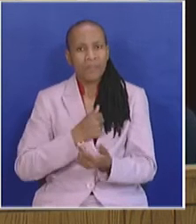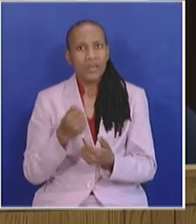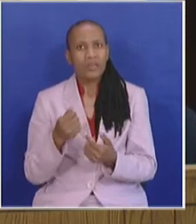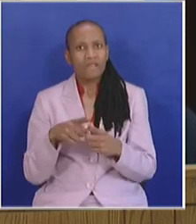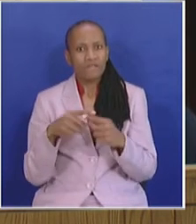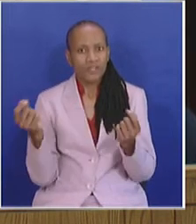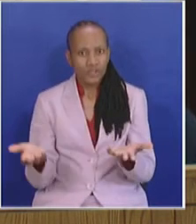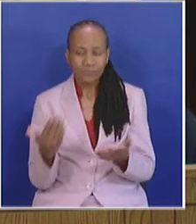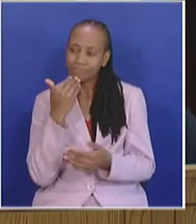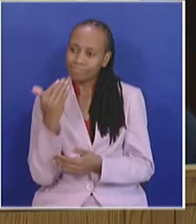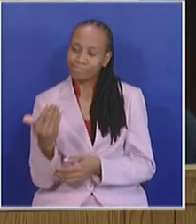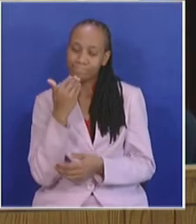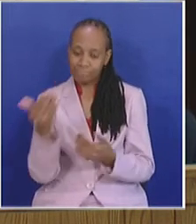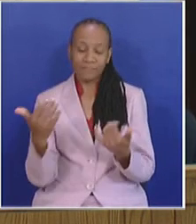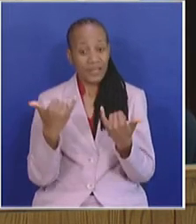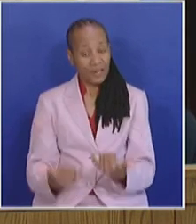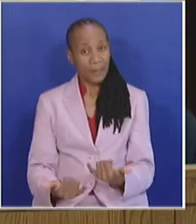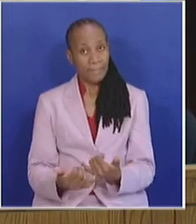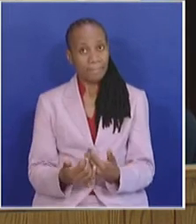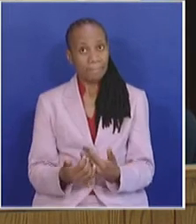Thank you, meneer. The Honourable Tumbi.